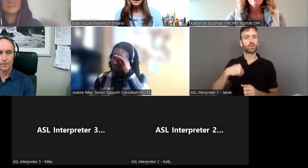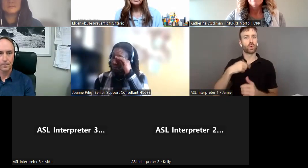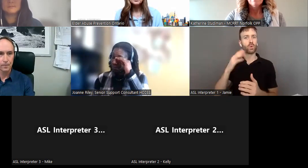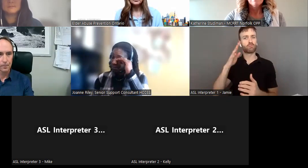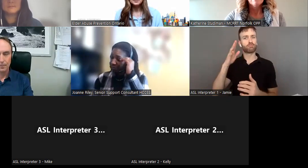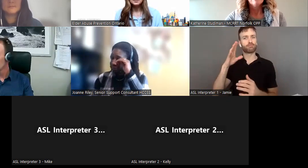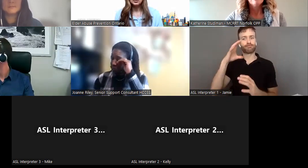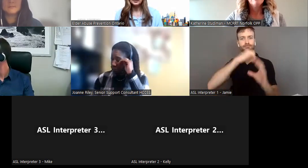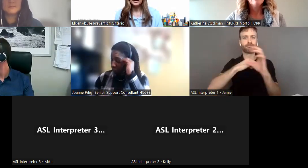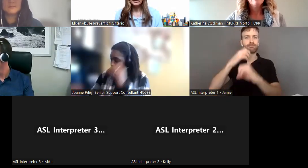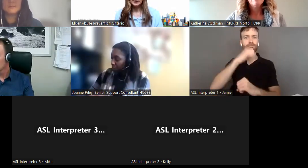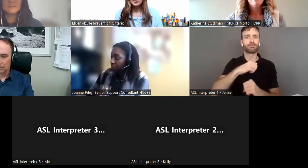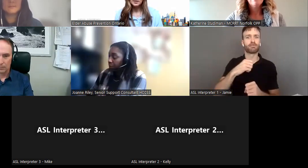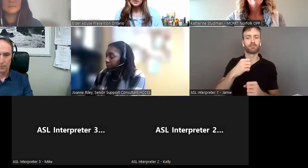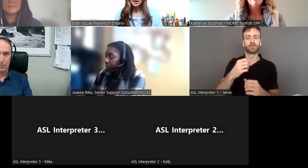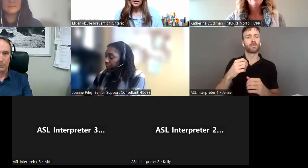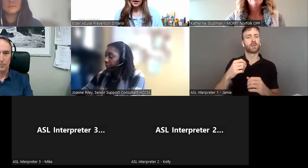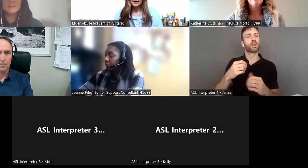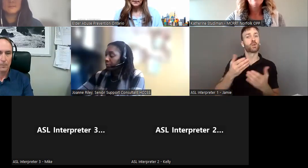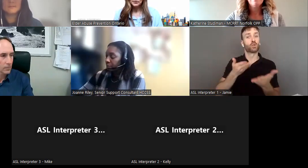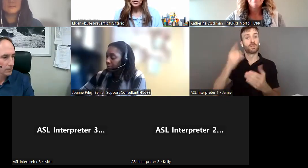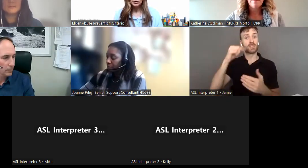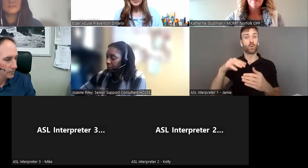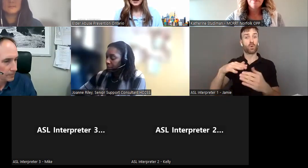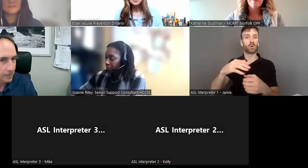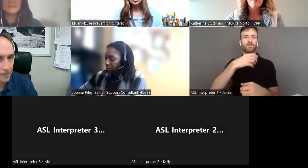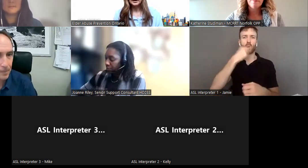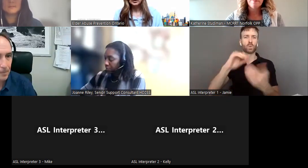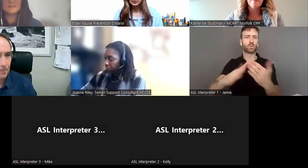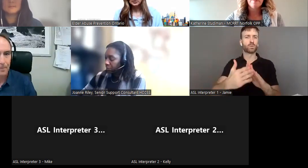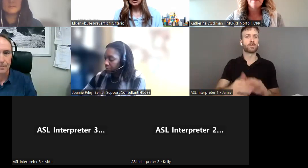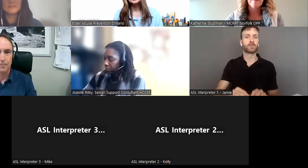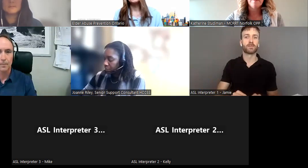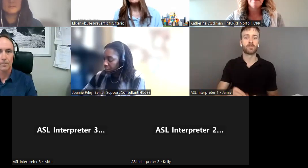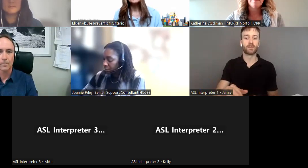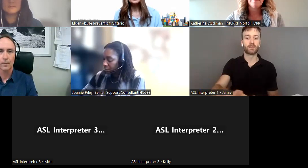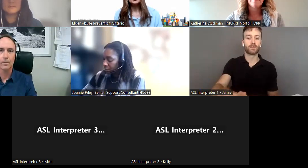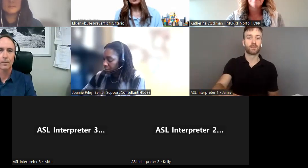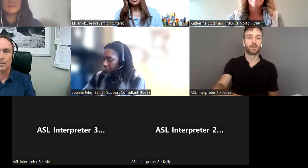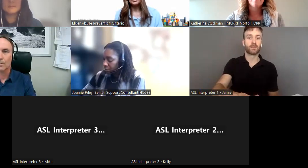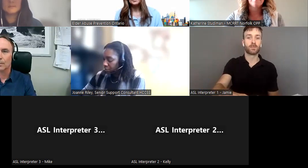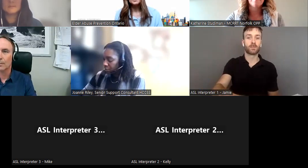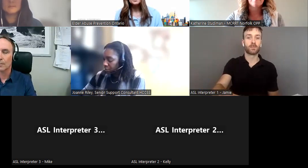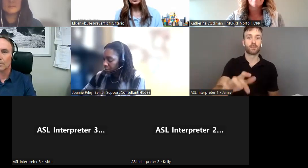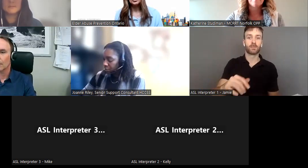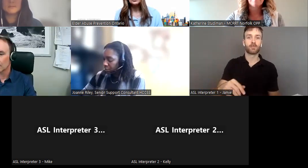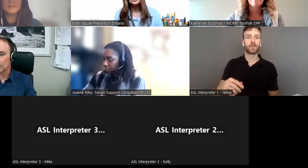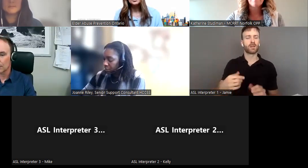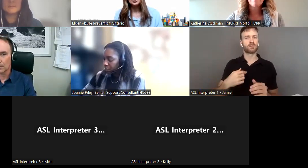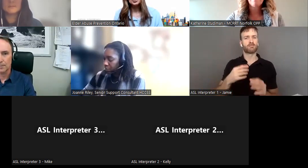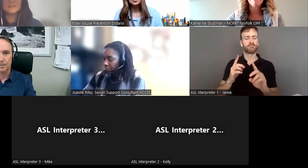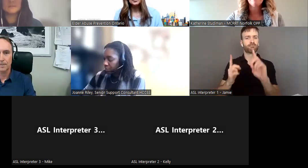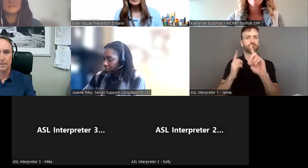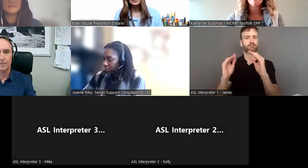in a gap of services where they exist? Just trying to make this more equitable across the province is so important. And that's the work